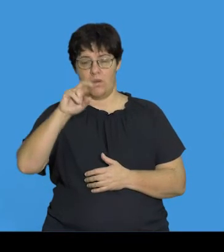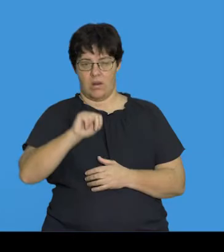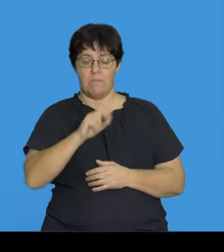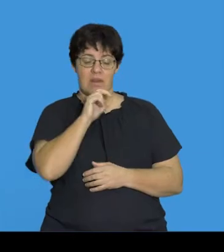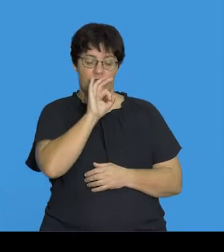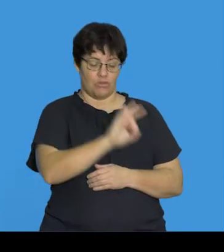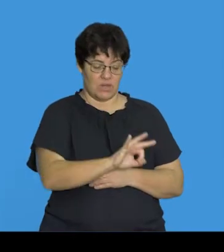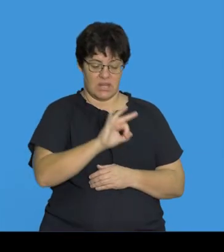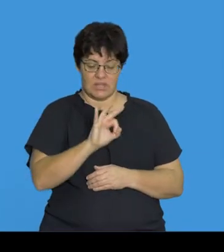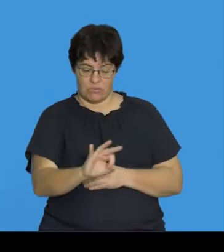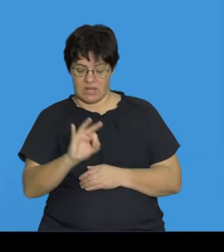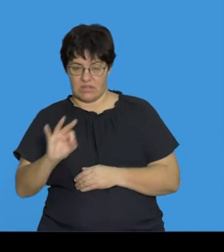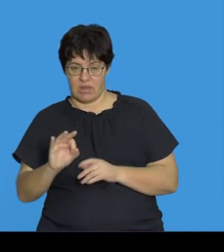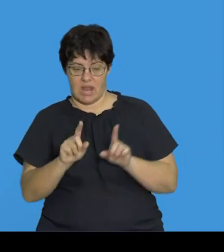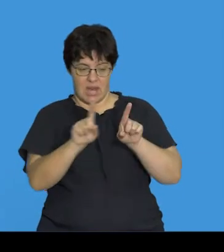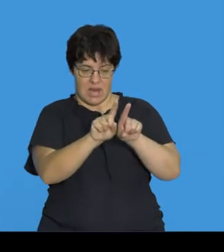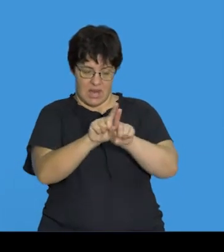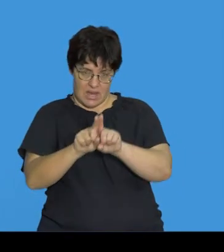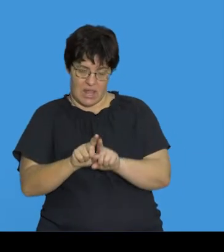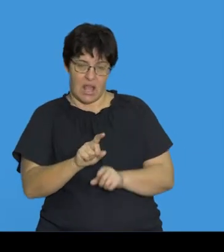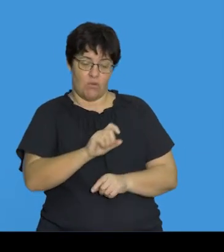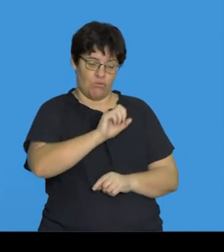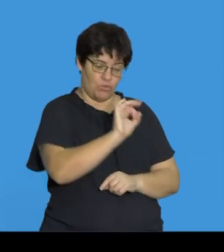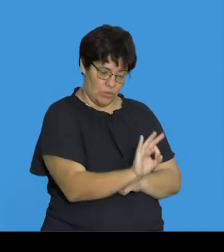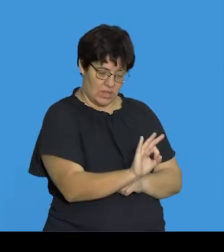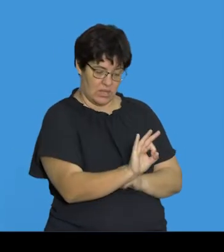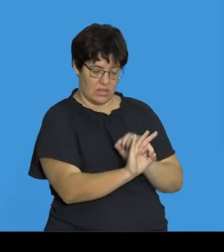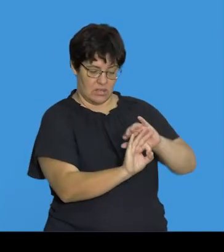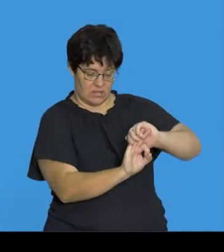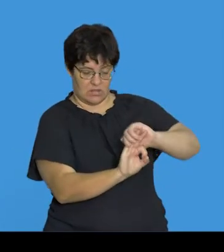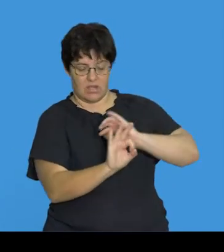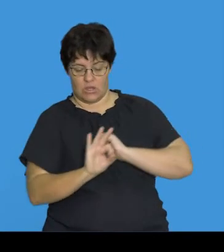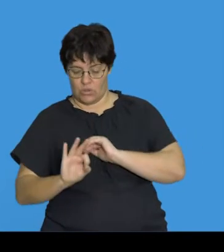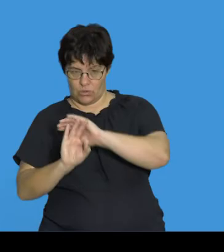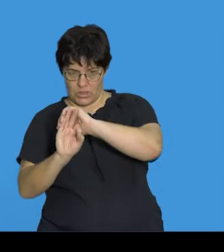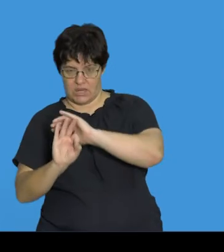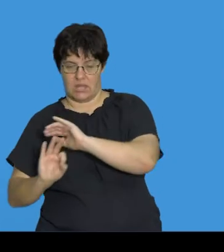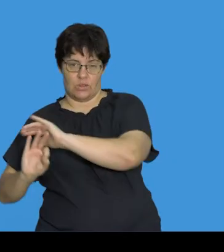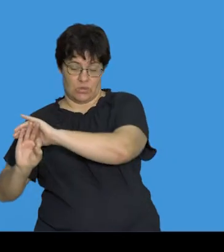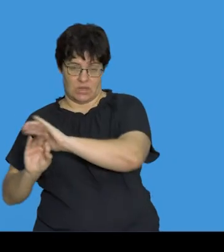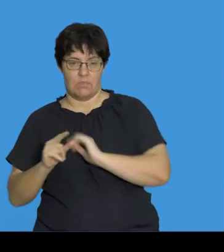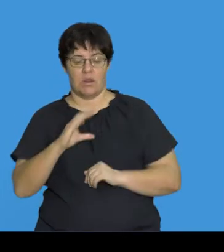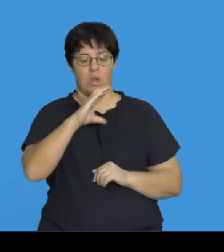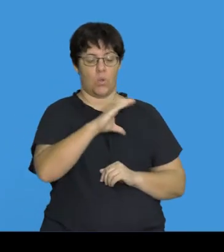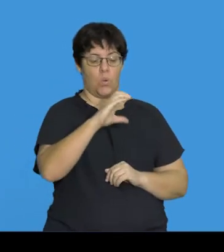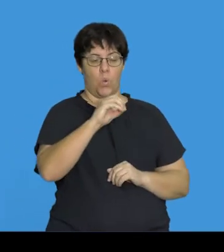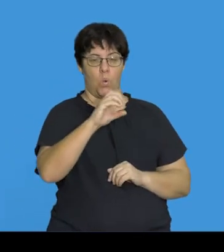So every 3 adjacent bases on mRNA are referred to